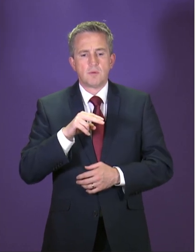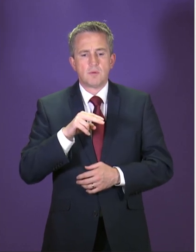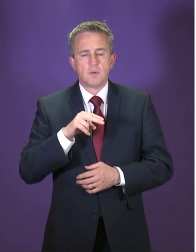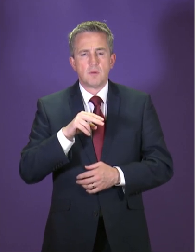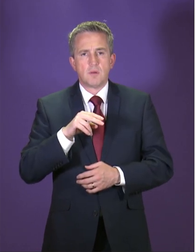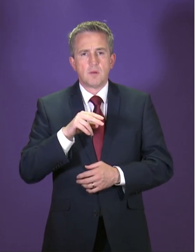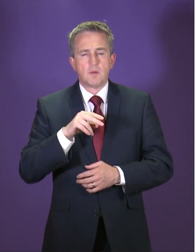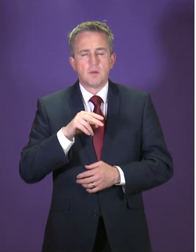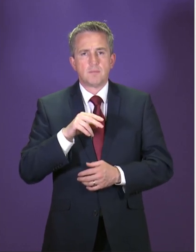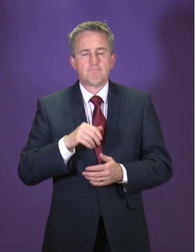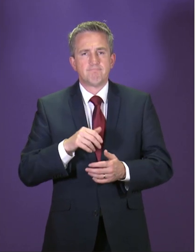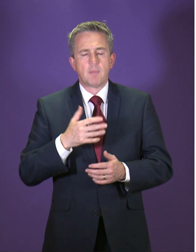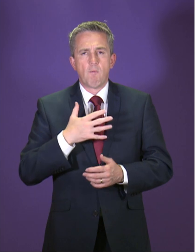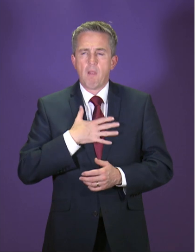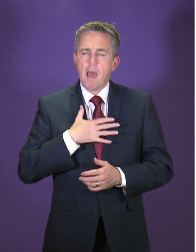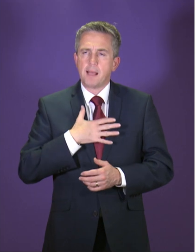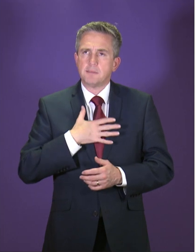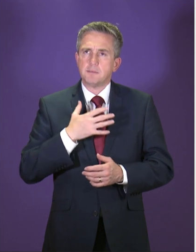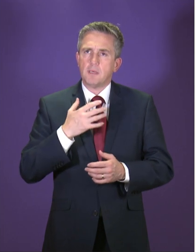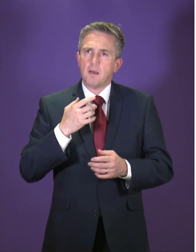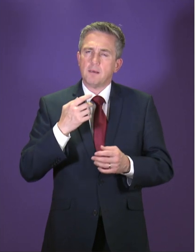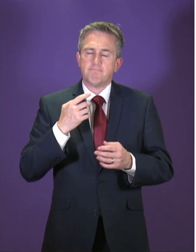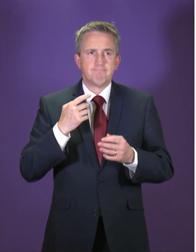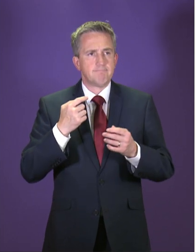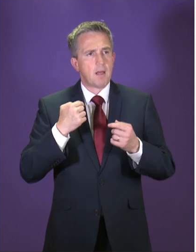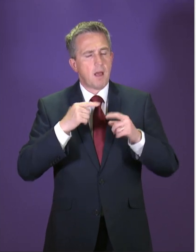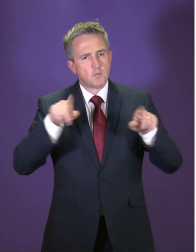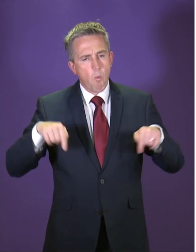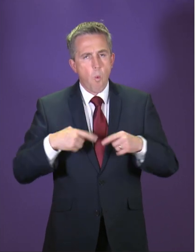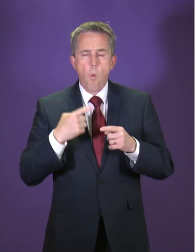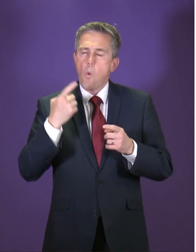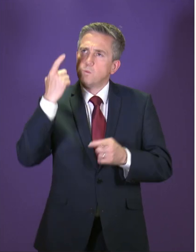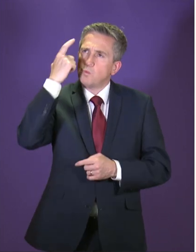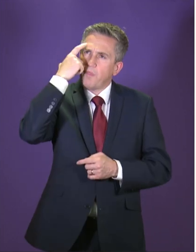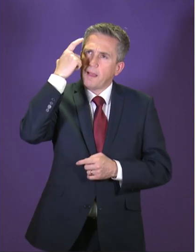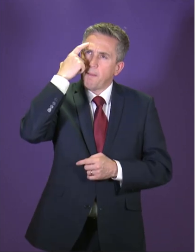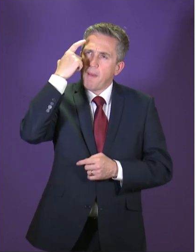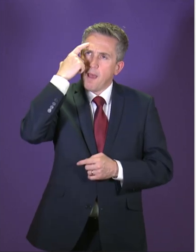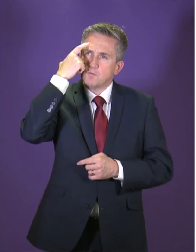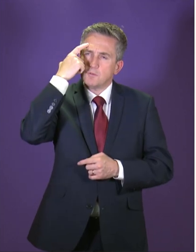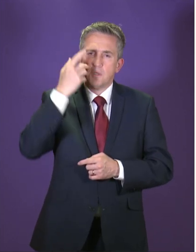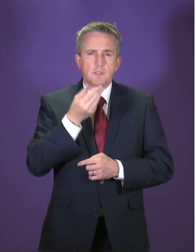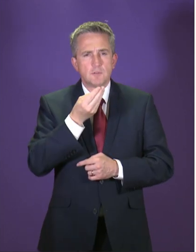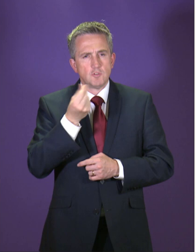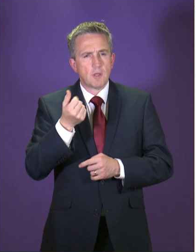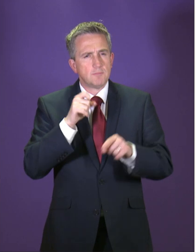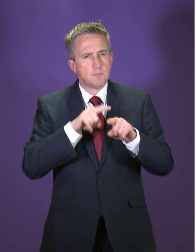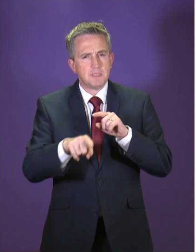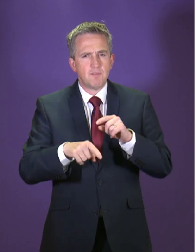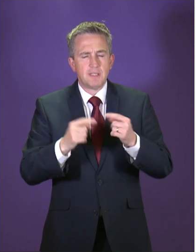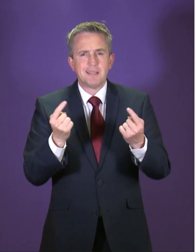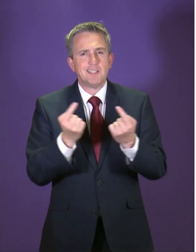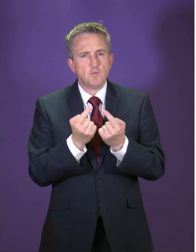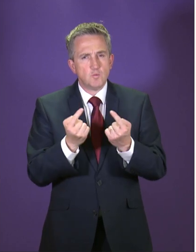to avert our minds to some critical and specific issues